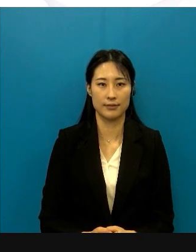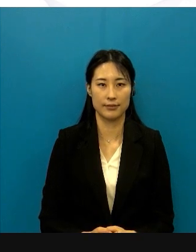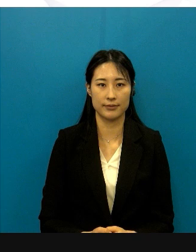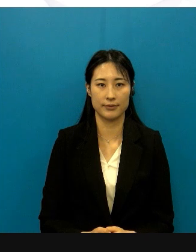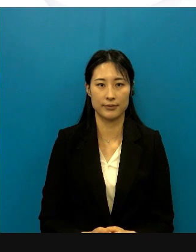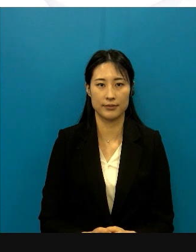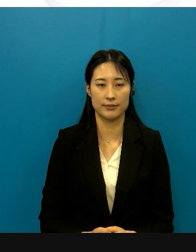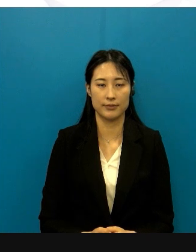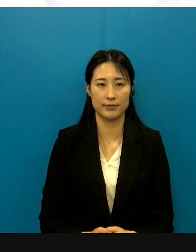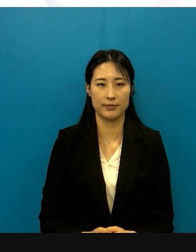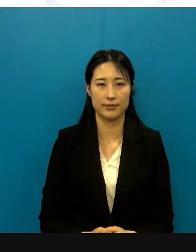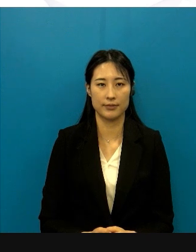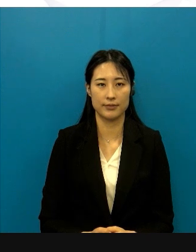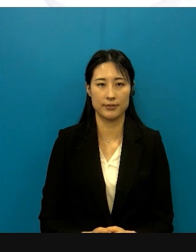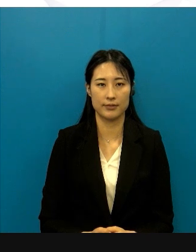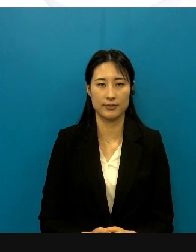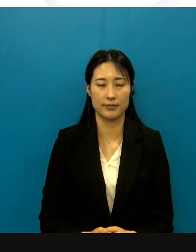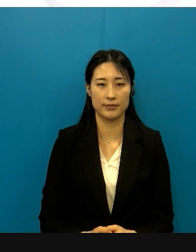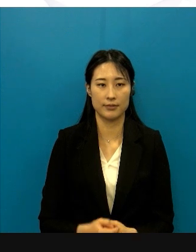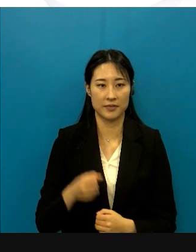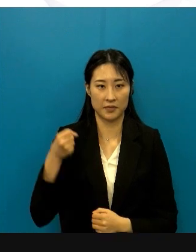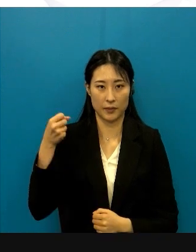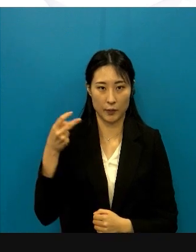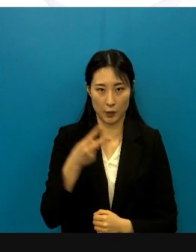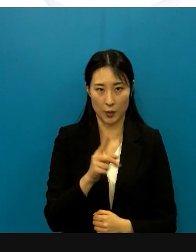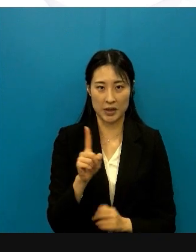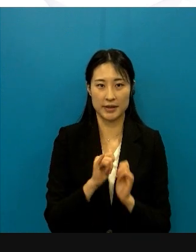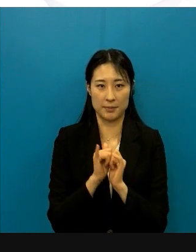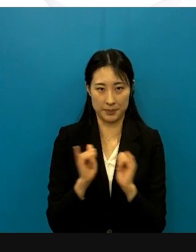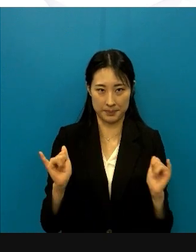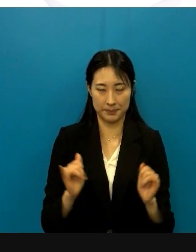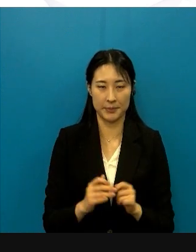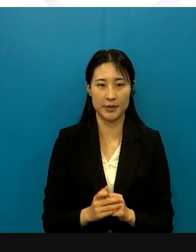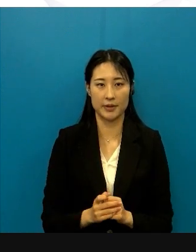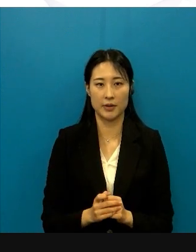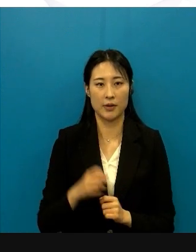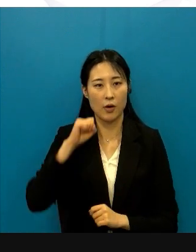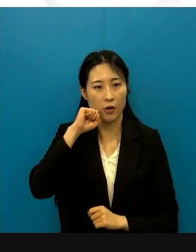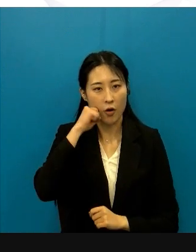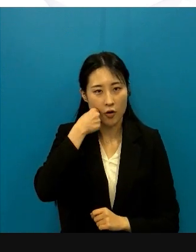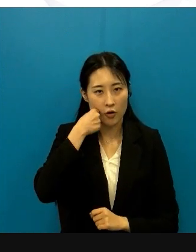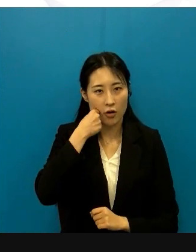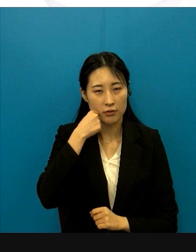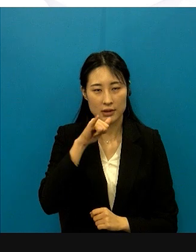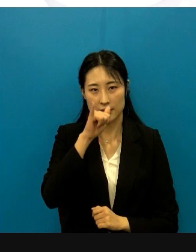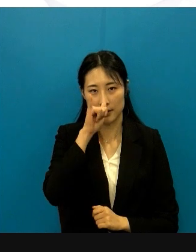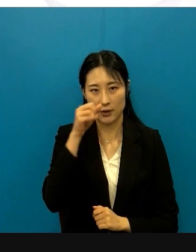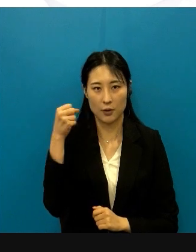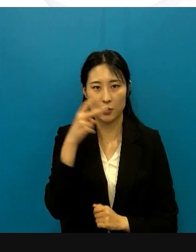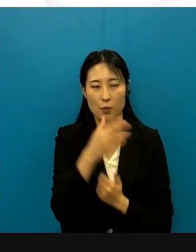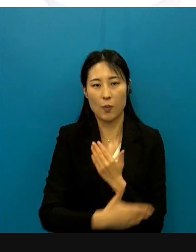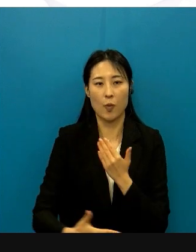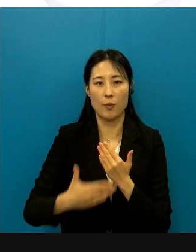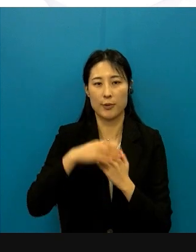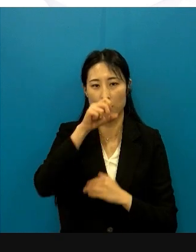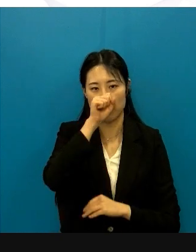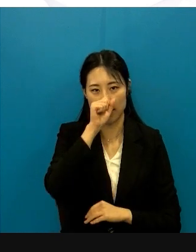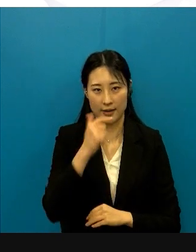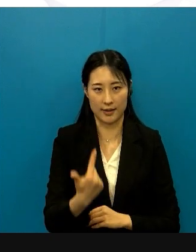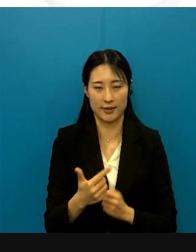acute hope for death. But as time goes by, their wish to